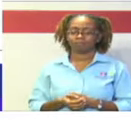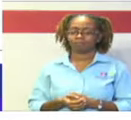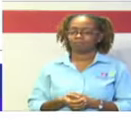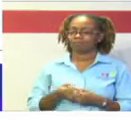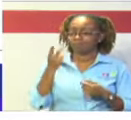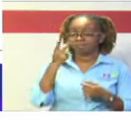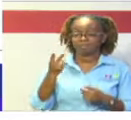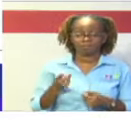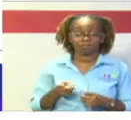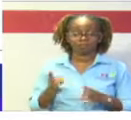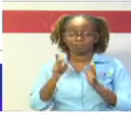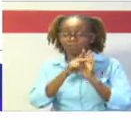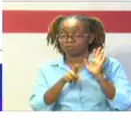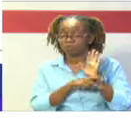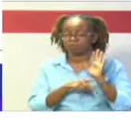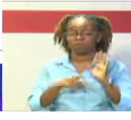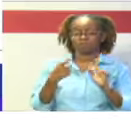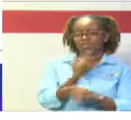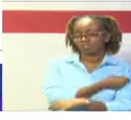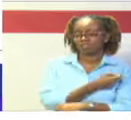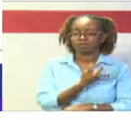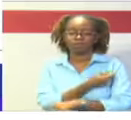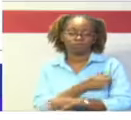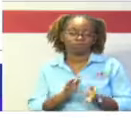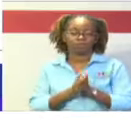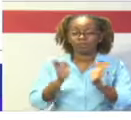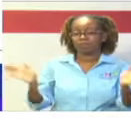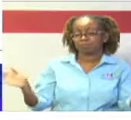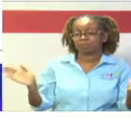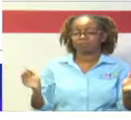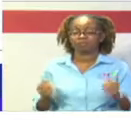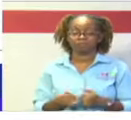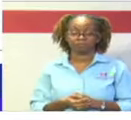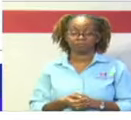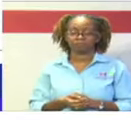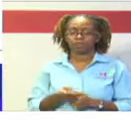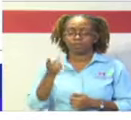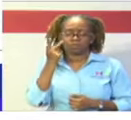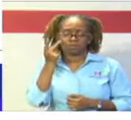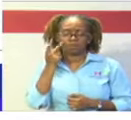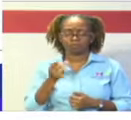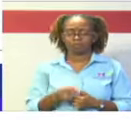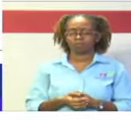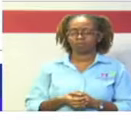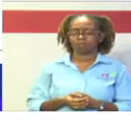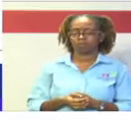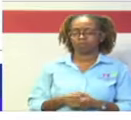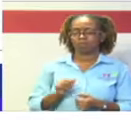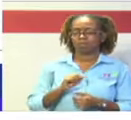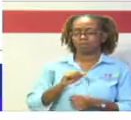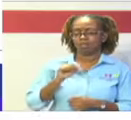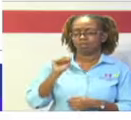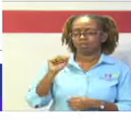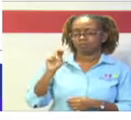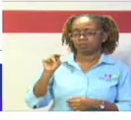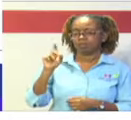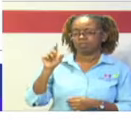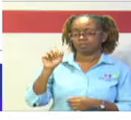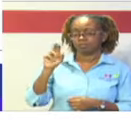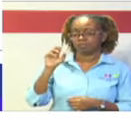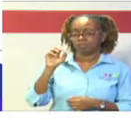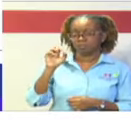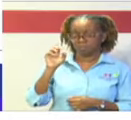article last week with the media in which Professor Andrew Pollard, who is head of the Oxford Vaccine Group, he told the members of the UK Parliament